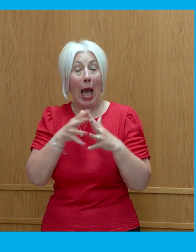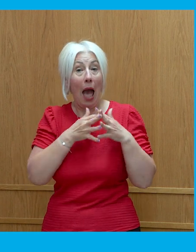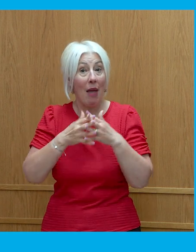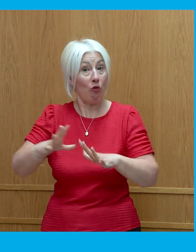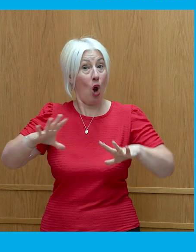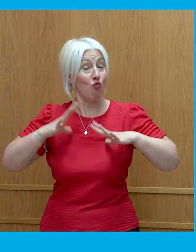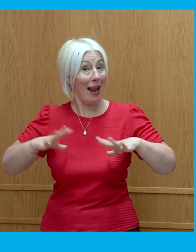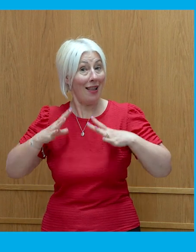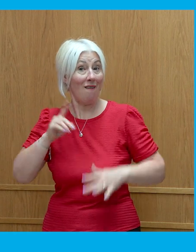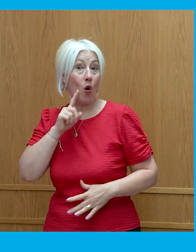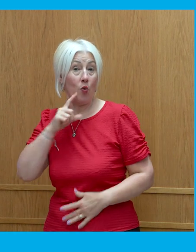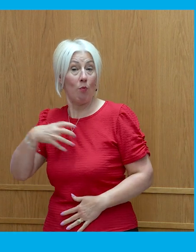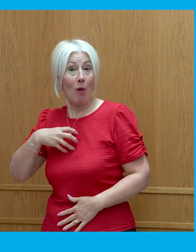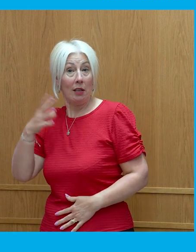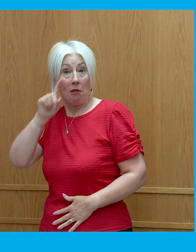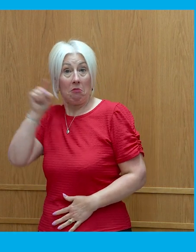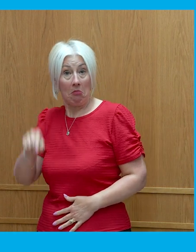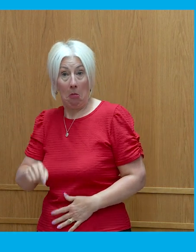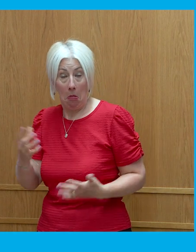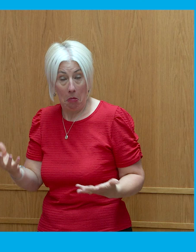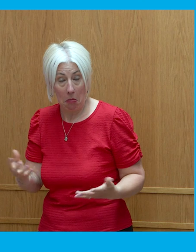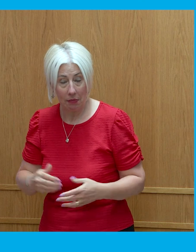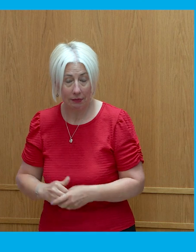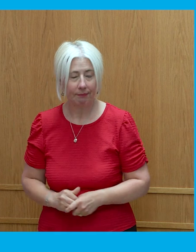woman. And I think that